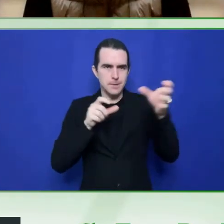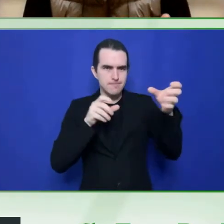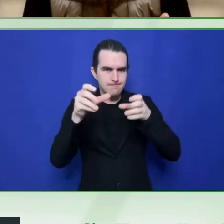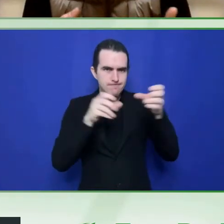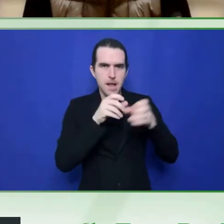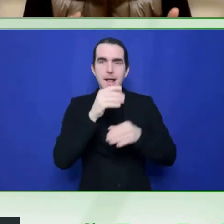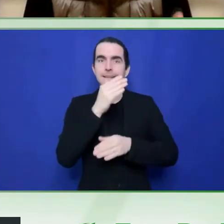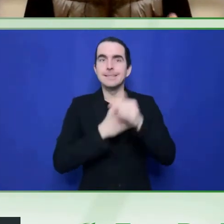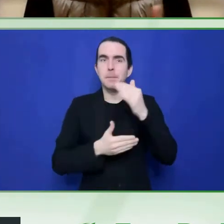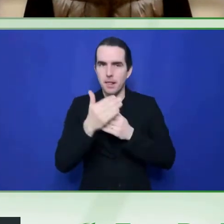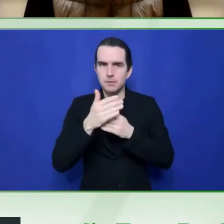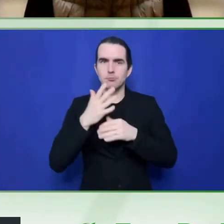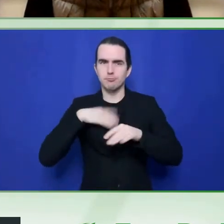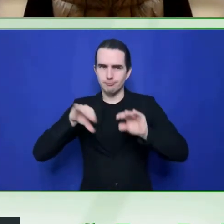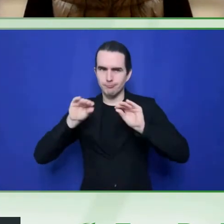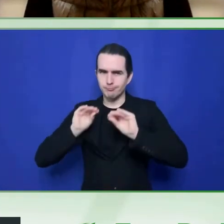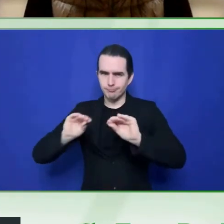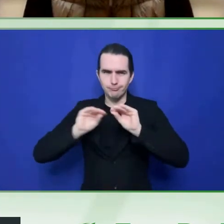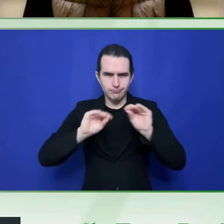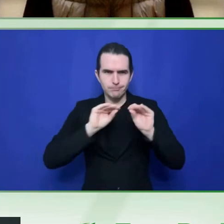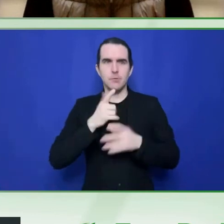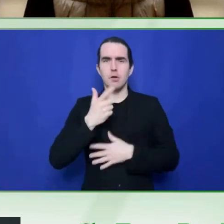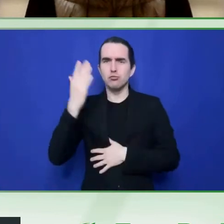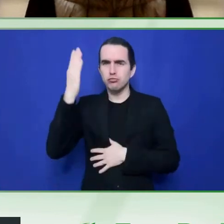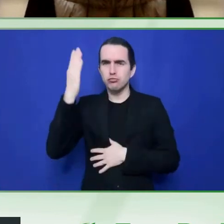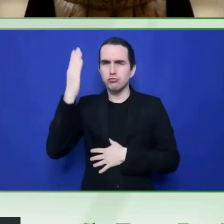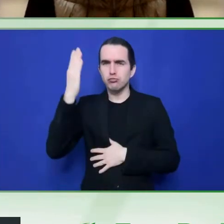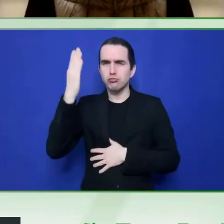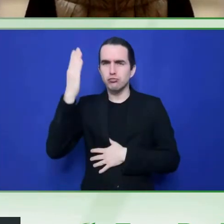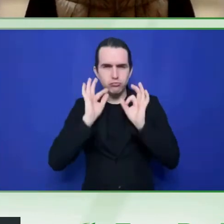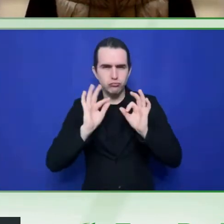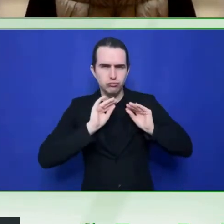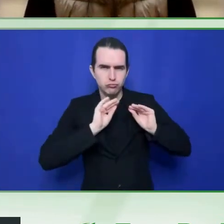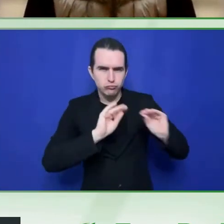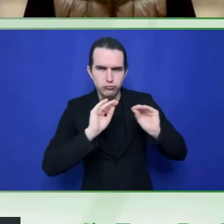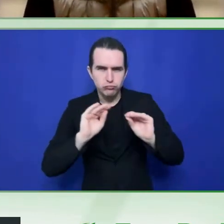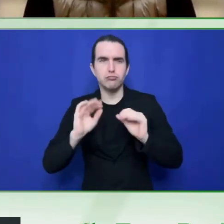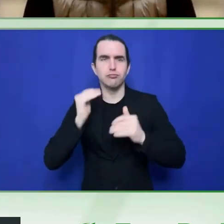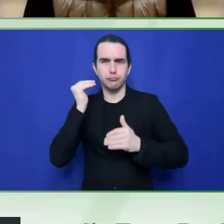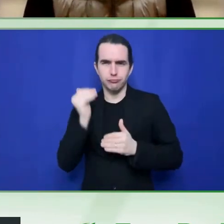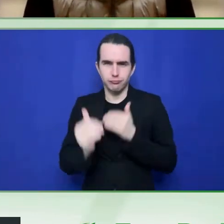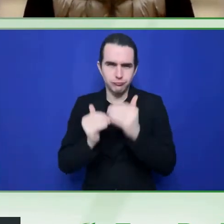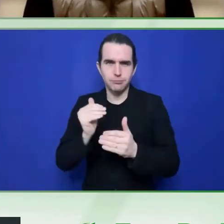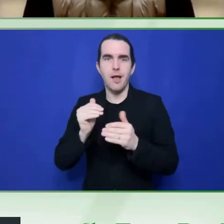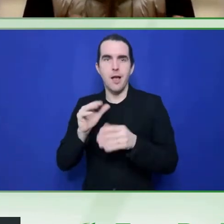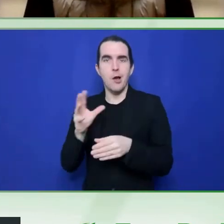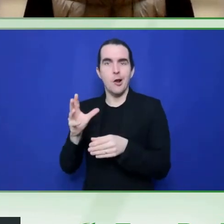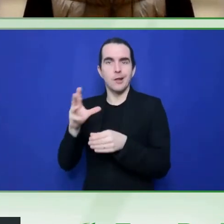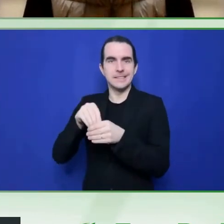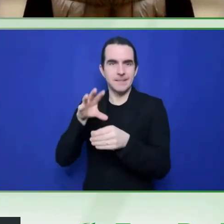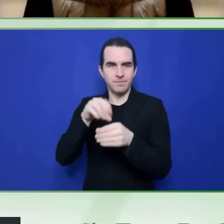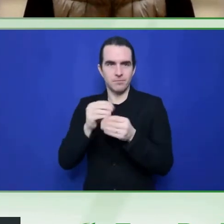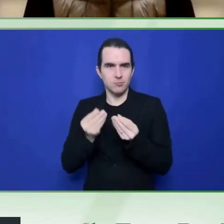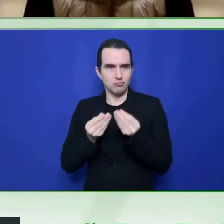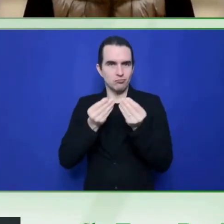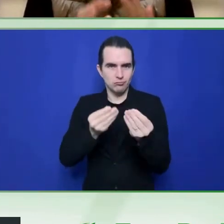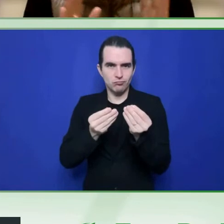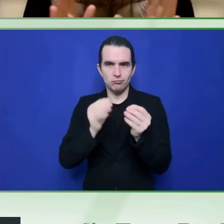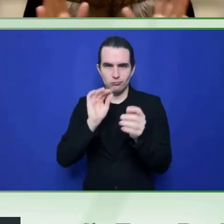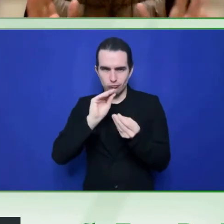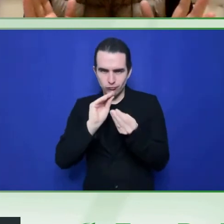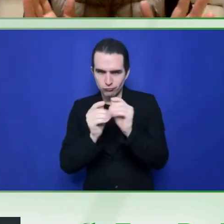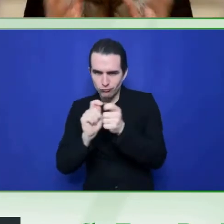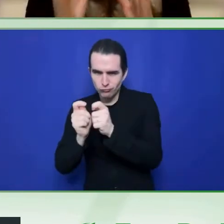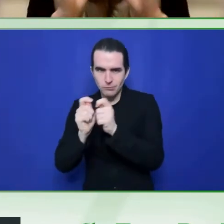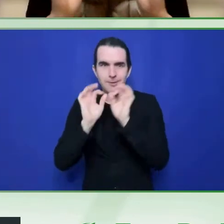helps companies hire people with disabilities. Next slide, please. Yeah. Talking about future work, we